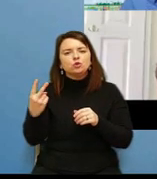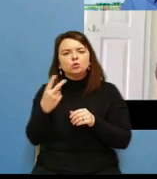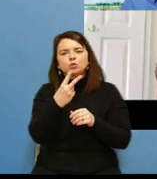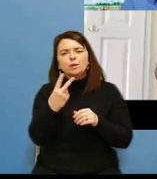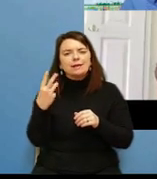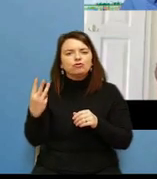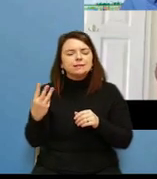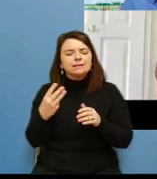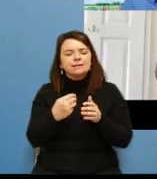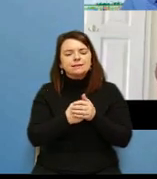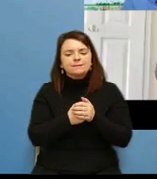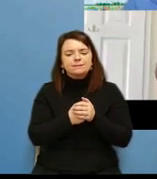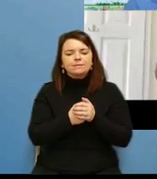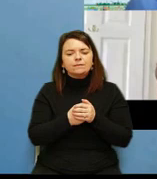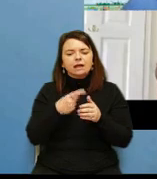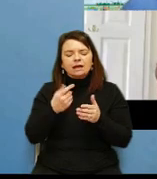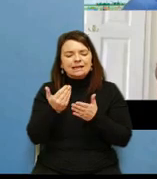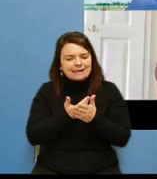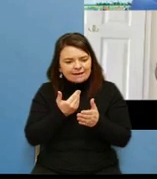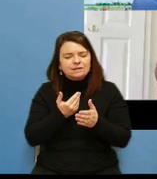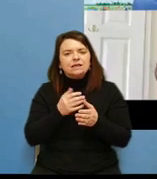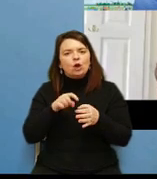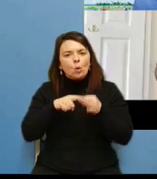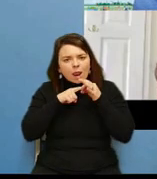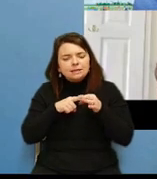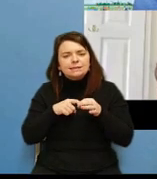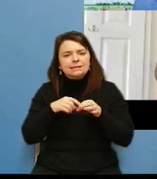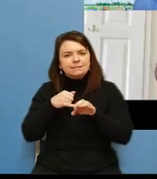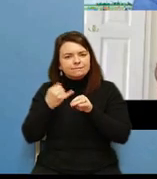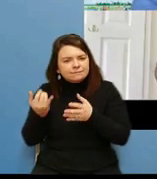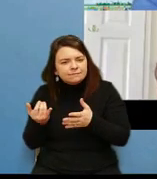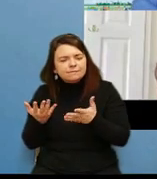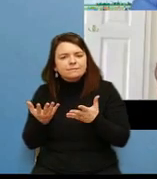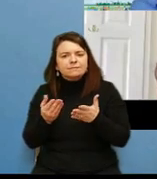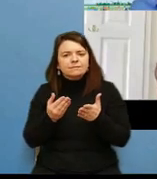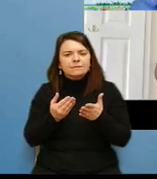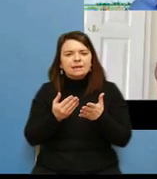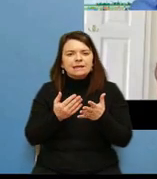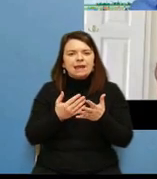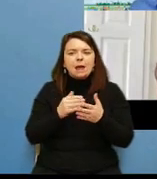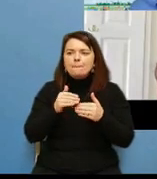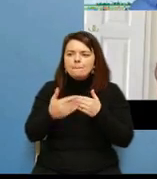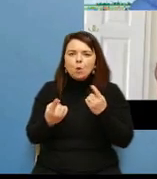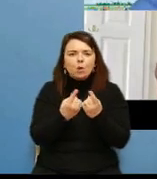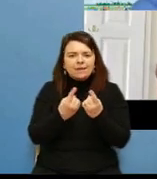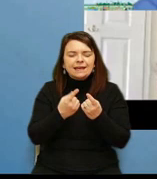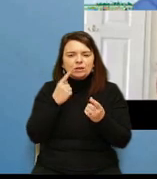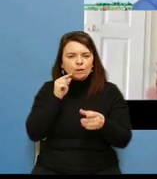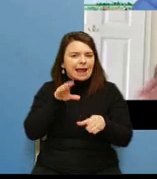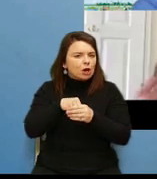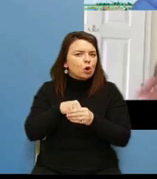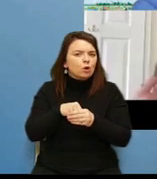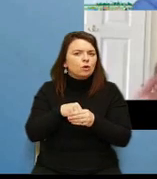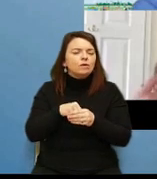for 22-23, obviously we've got a mixture of cost effectiveness, prescribing safety and prescribing quality, but are there more things that we